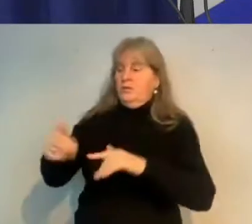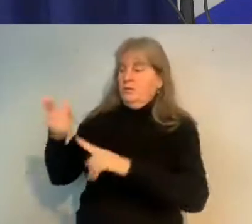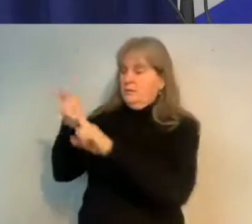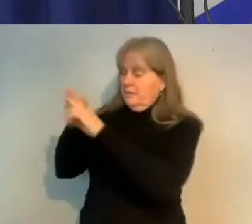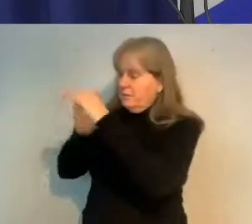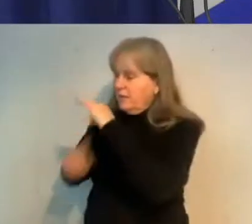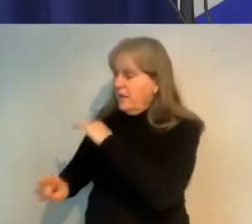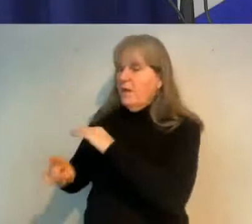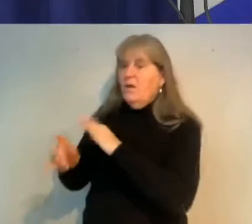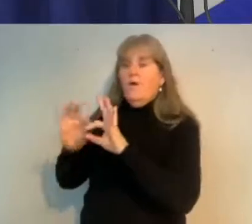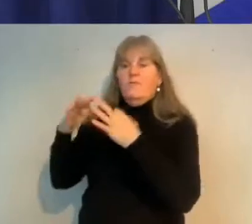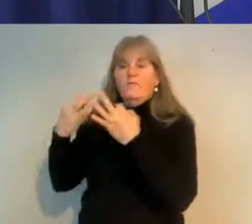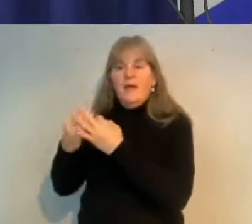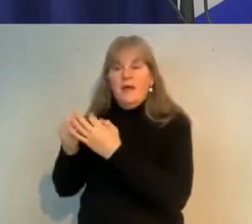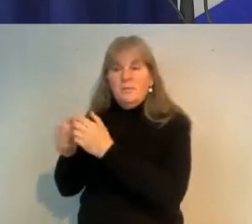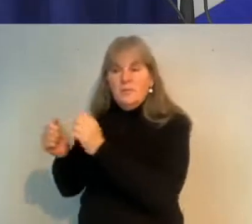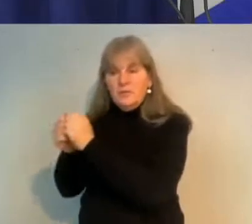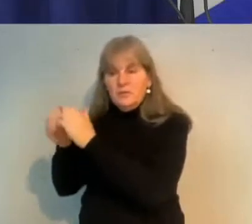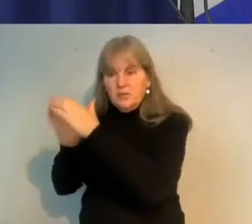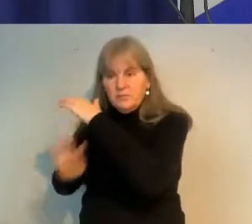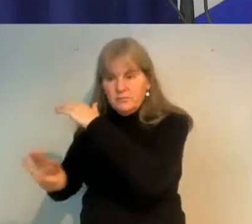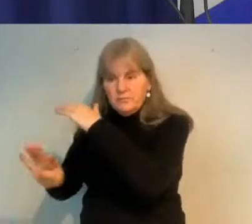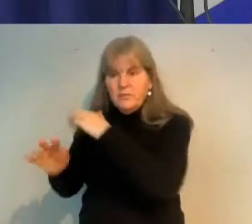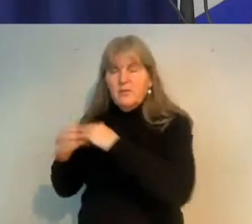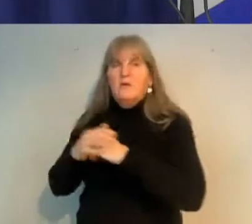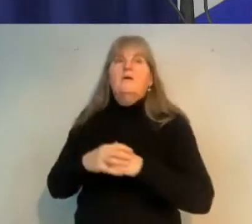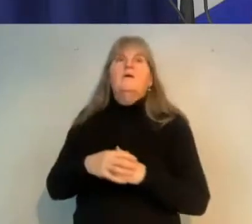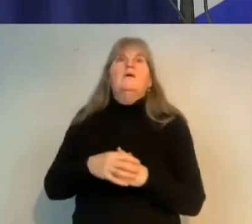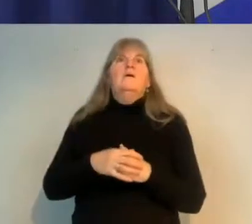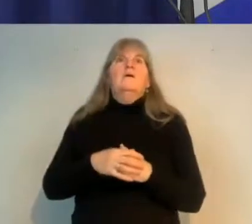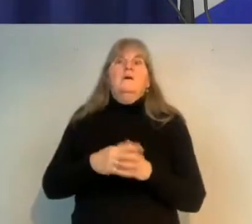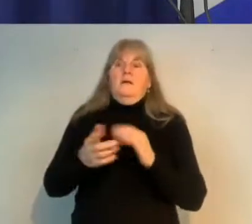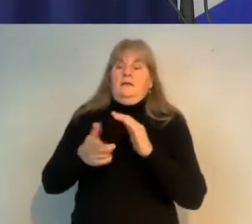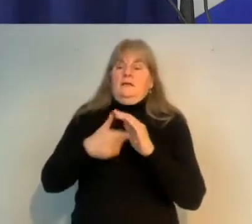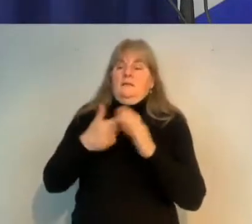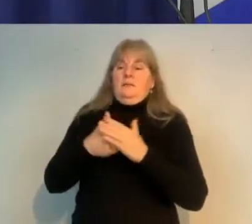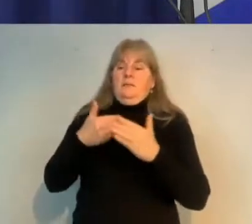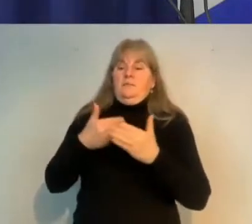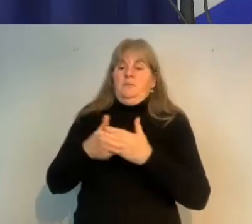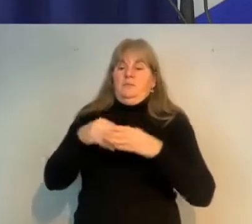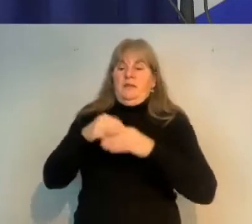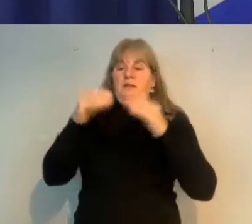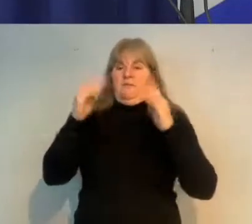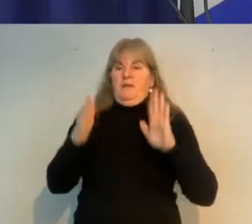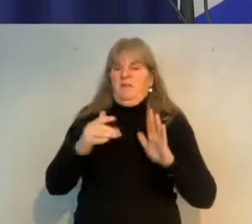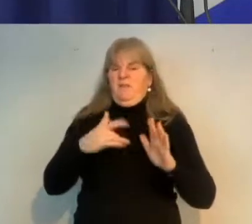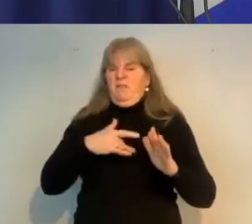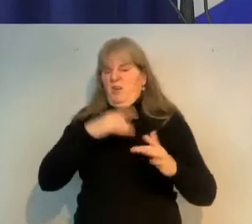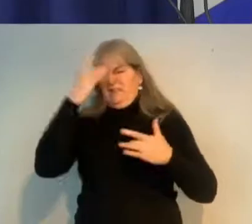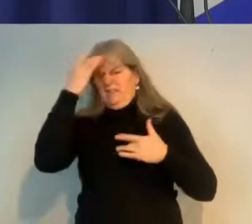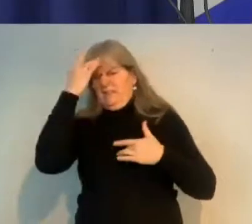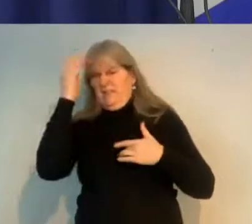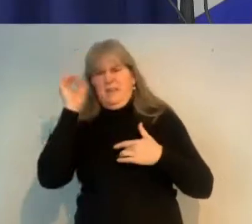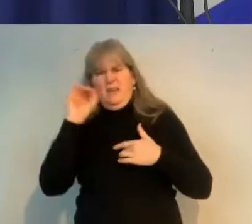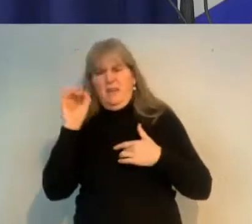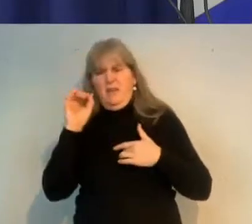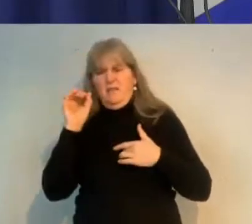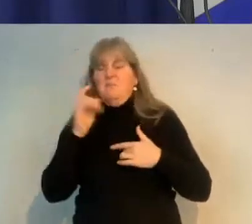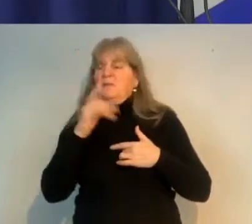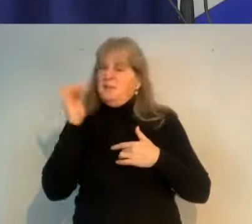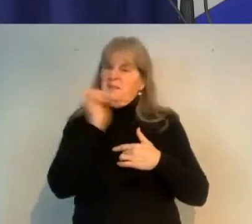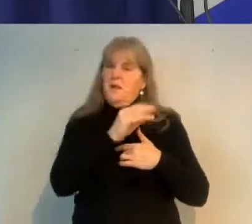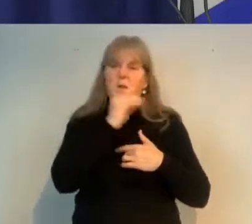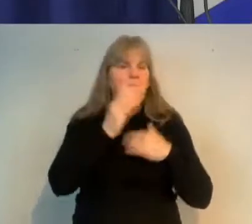when these close household contacts are not sick, and they've done this to keep us all safe. Thank you so much. I know it's a